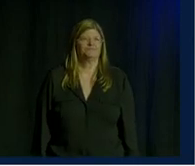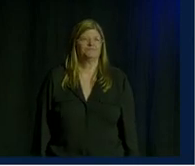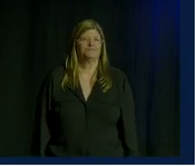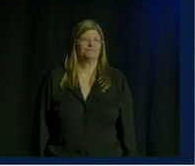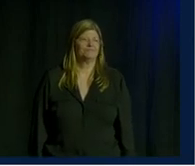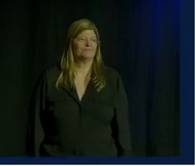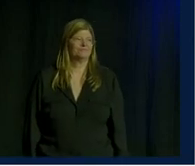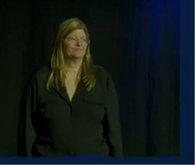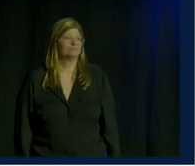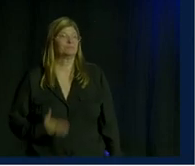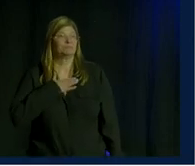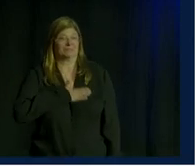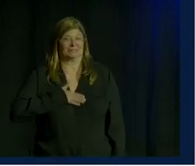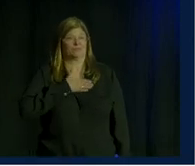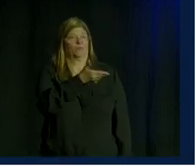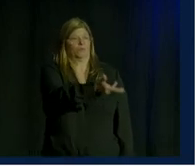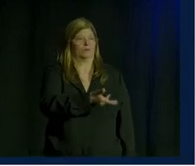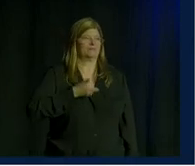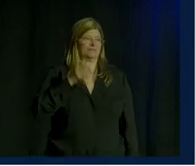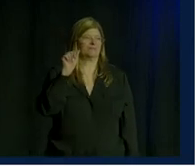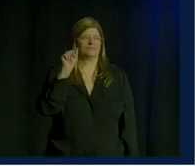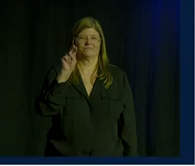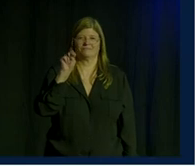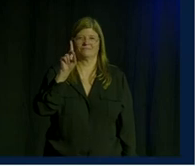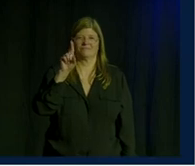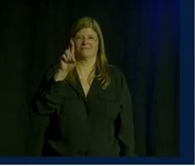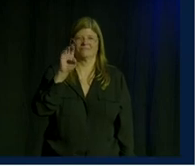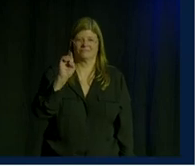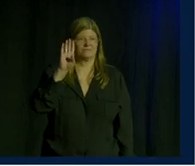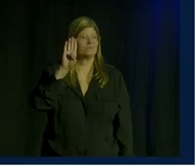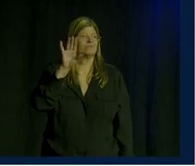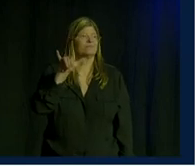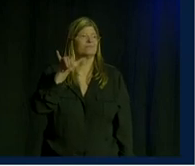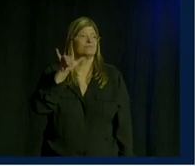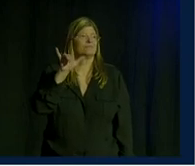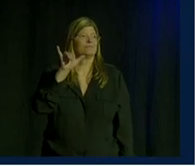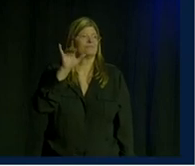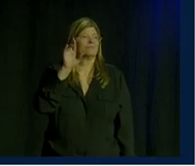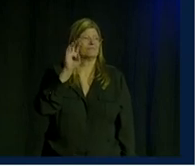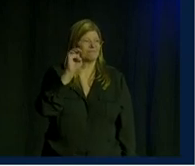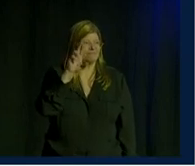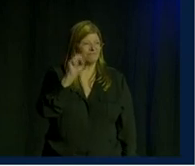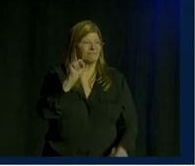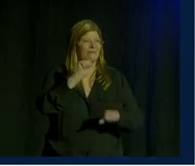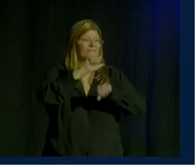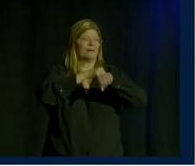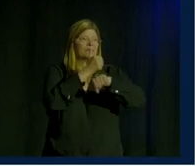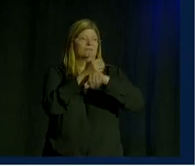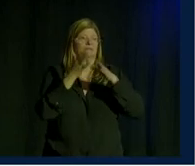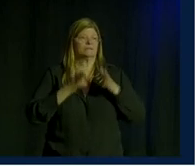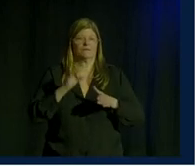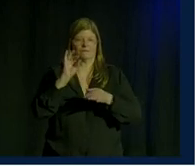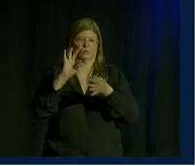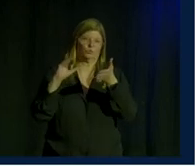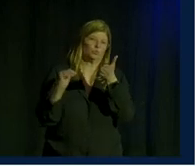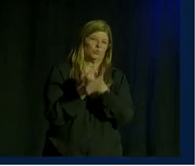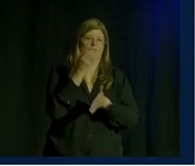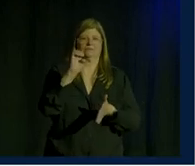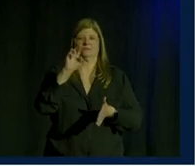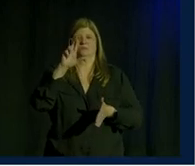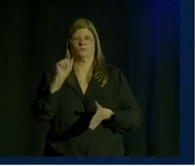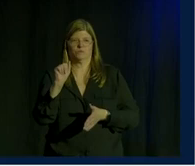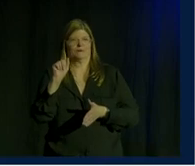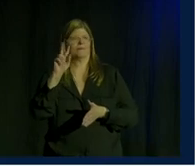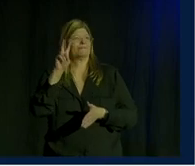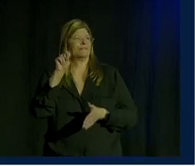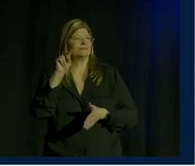up to $2.2 million. And with that, let's take a look at our 2021